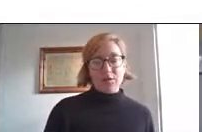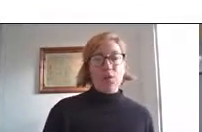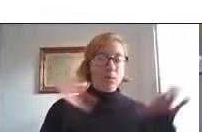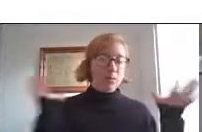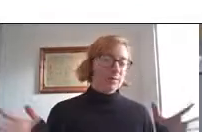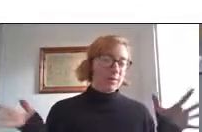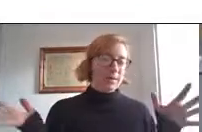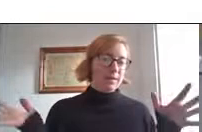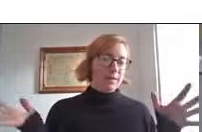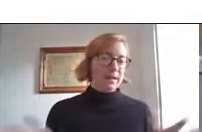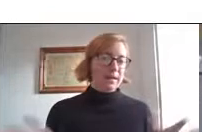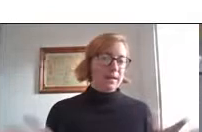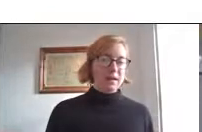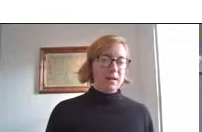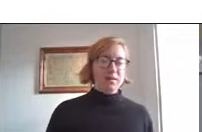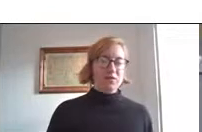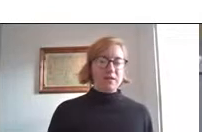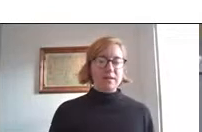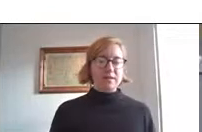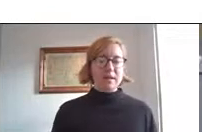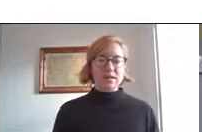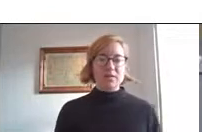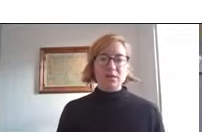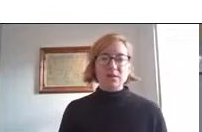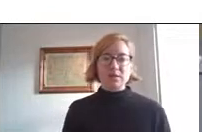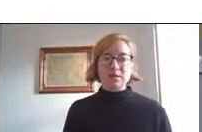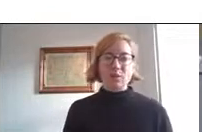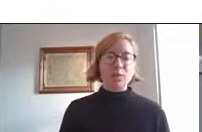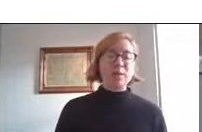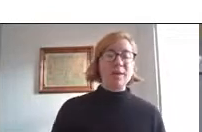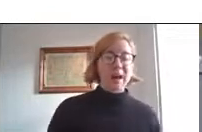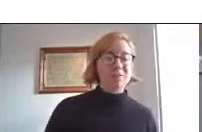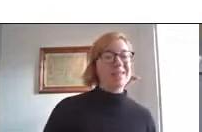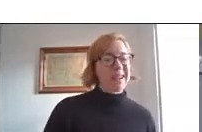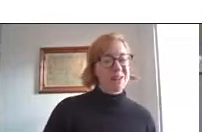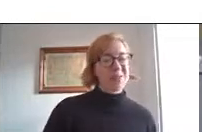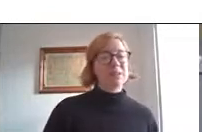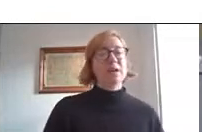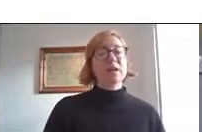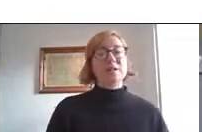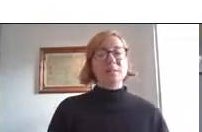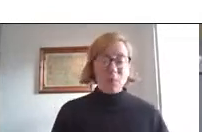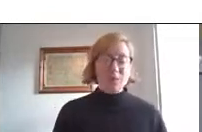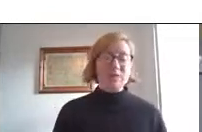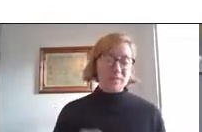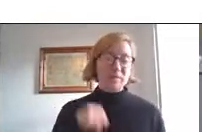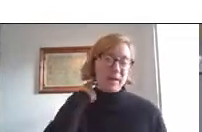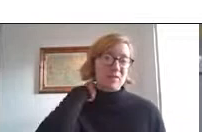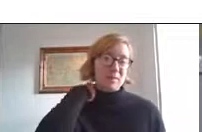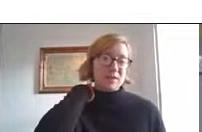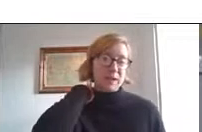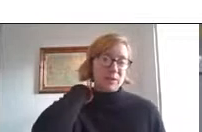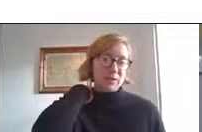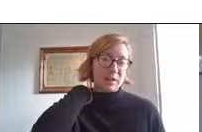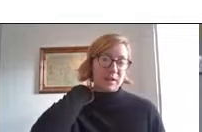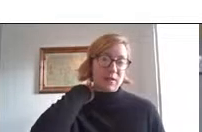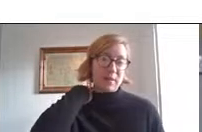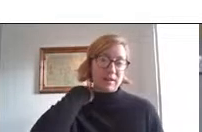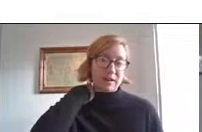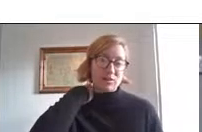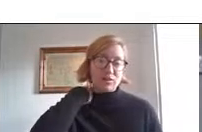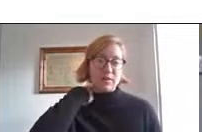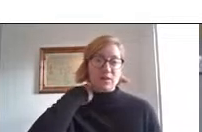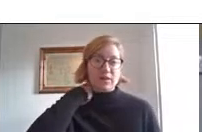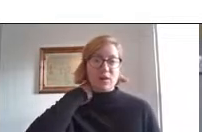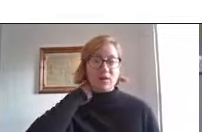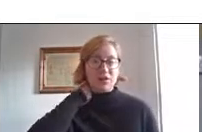a kind of formal technique for treating selective mutism that would be carried out, supported by a speech and language